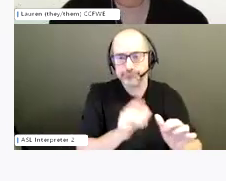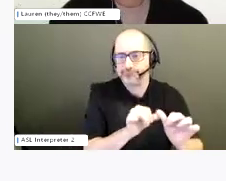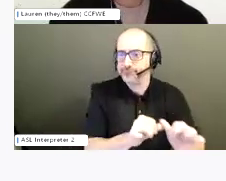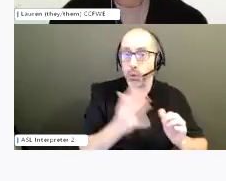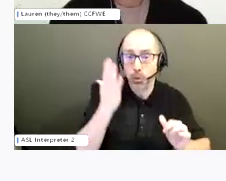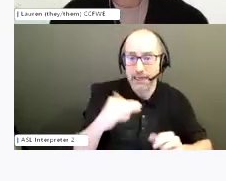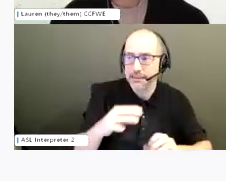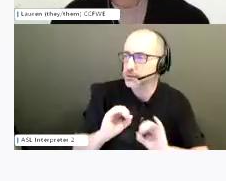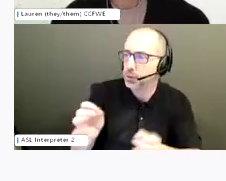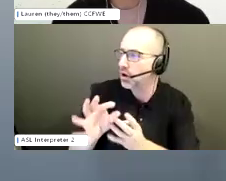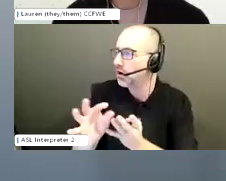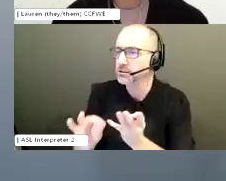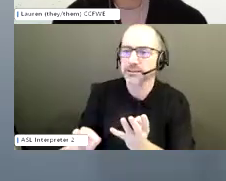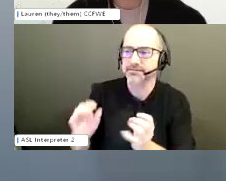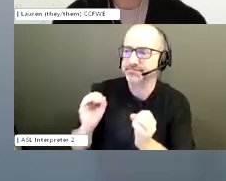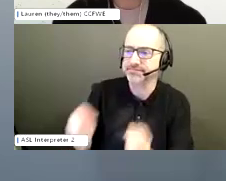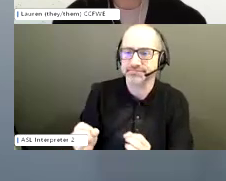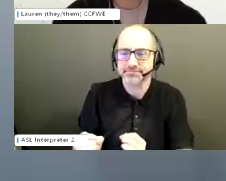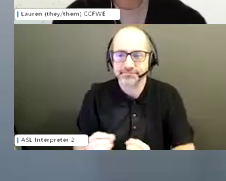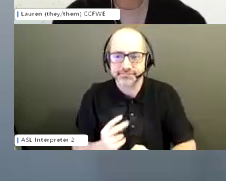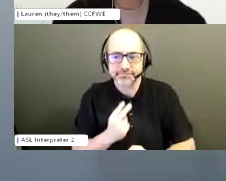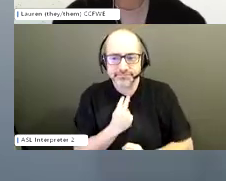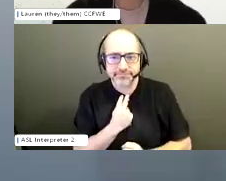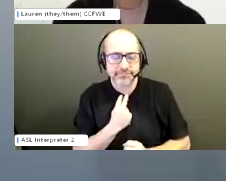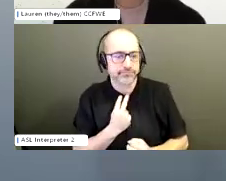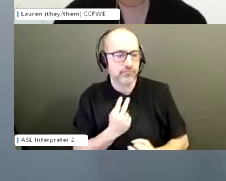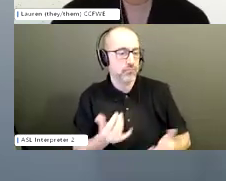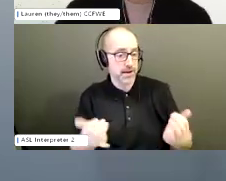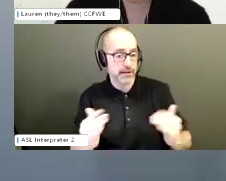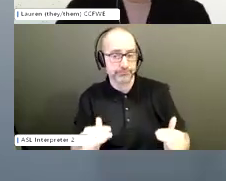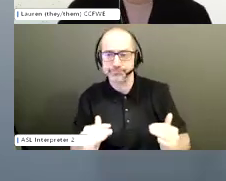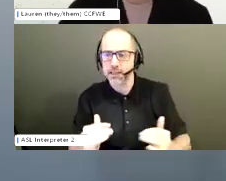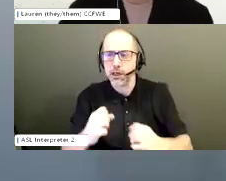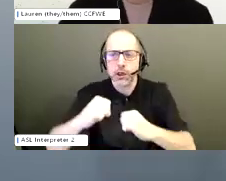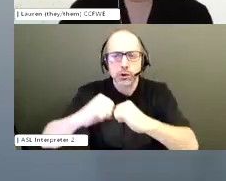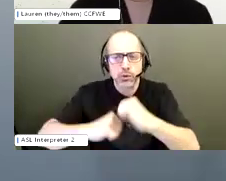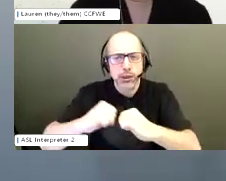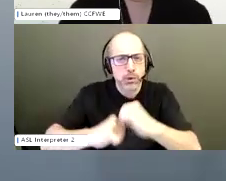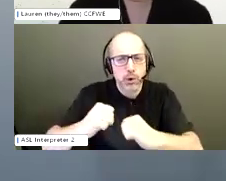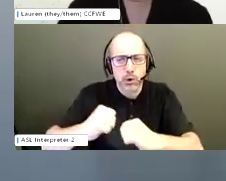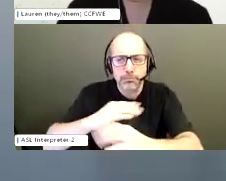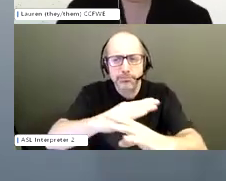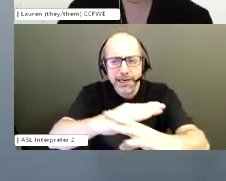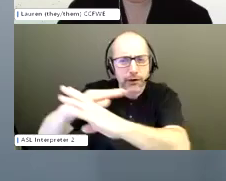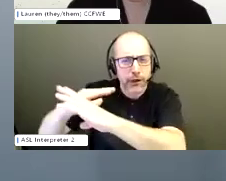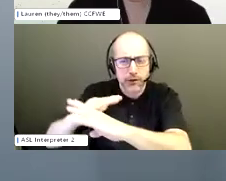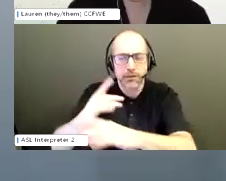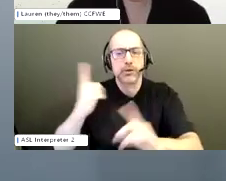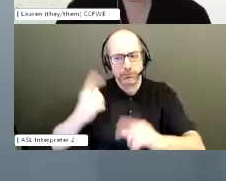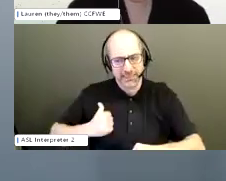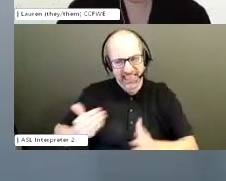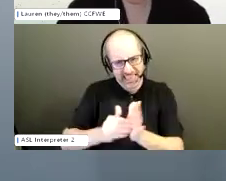So now I'm going to move on to just discussing the structural barriers. So according to another national survey done by